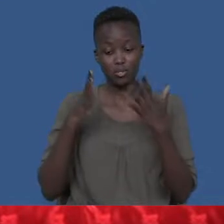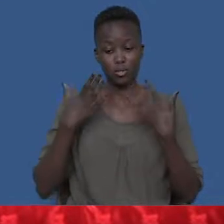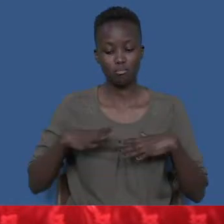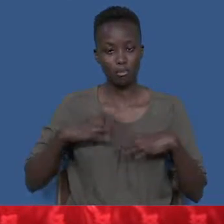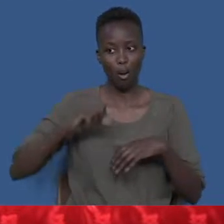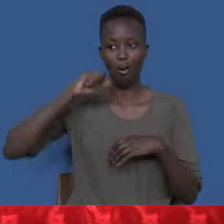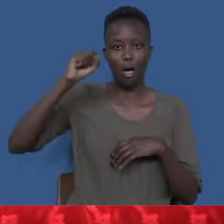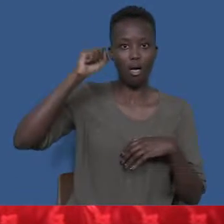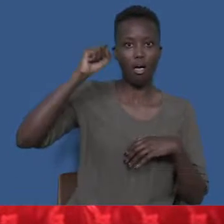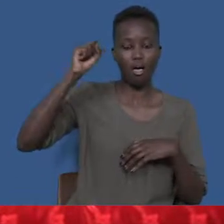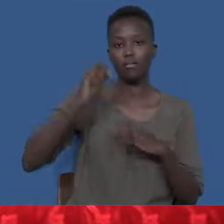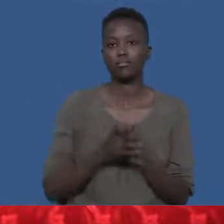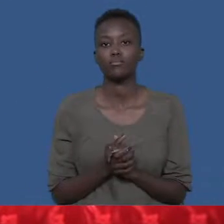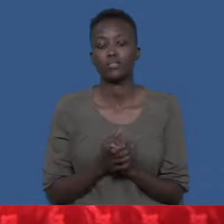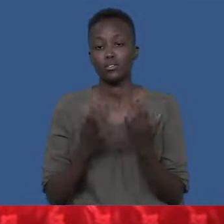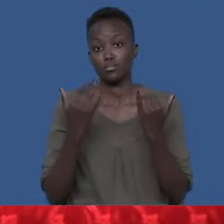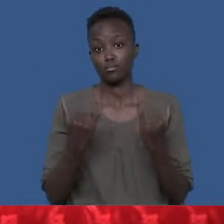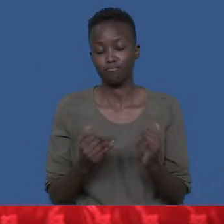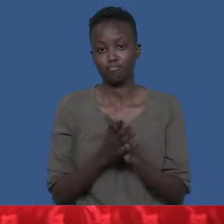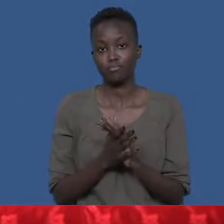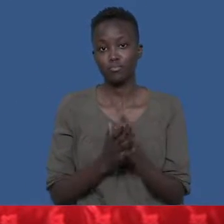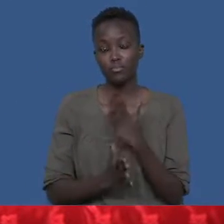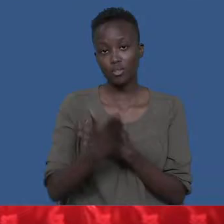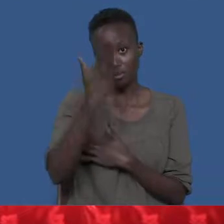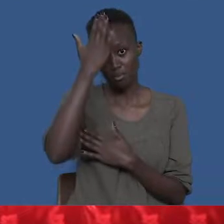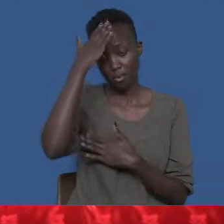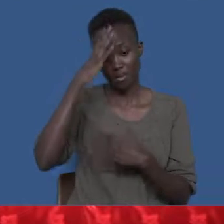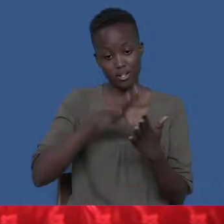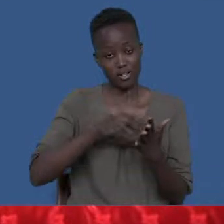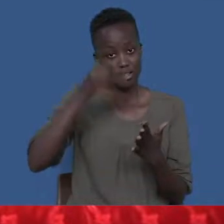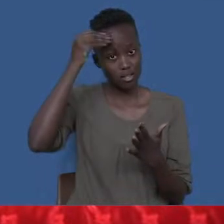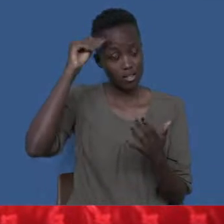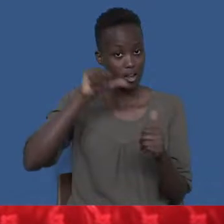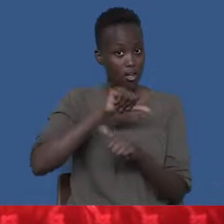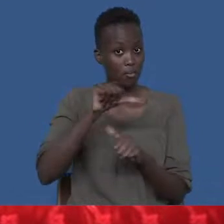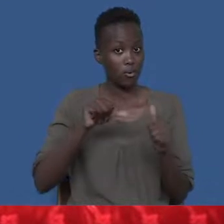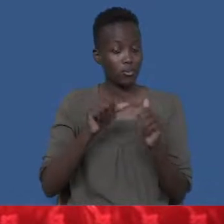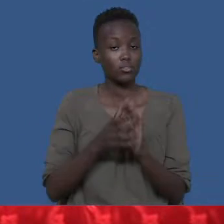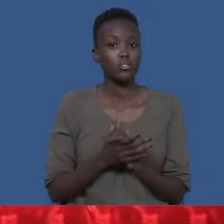Now, on Monday, we reflected